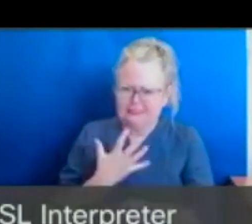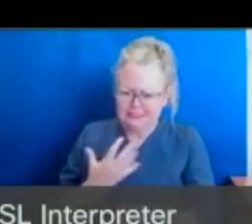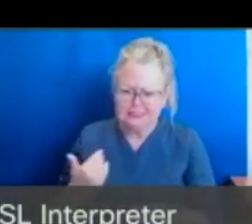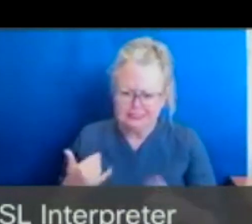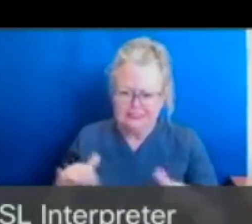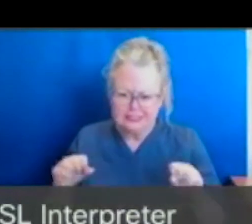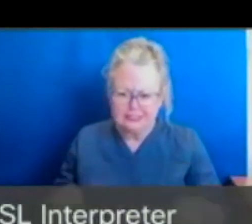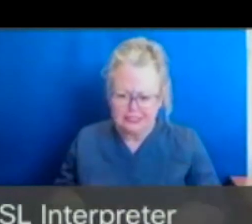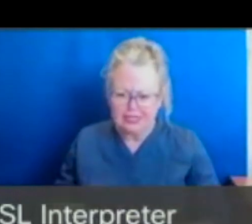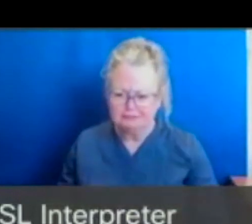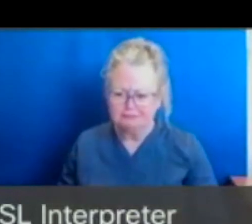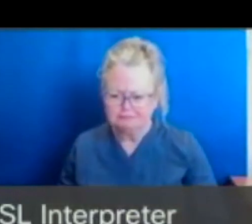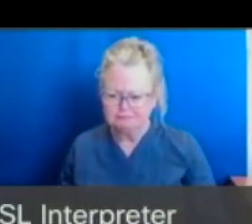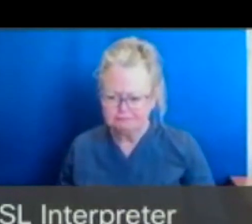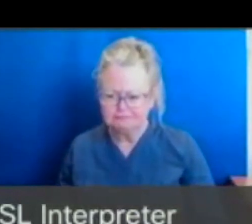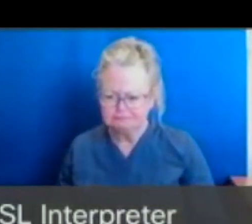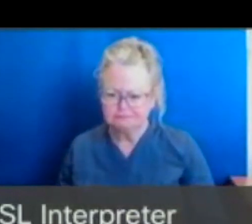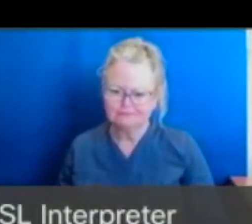Great.